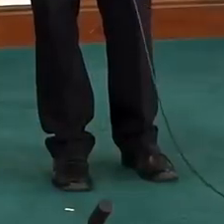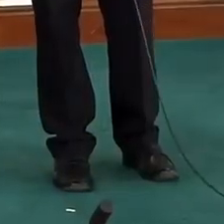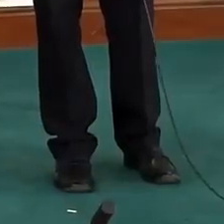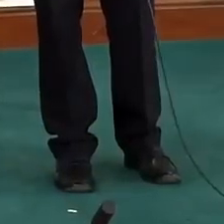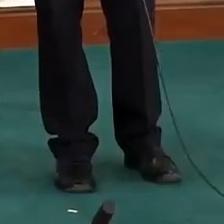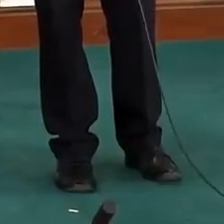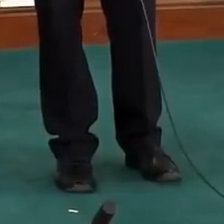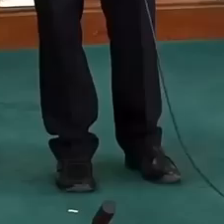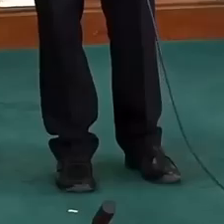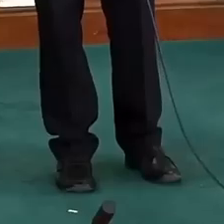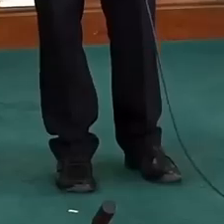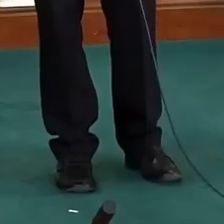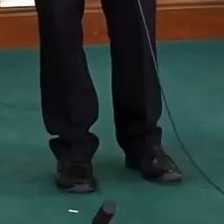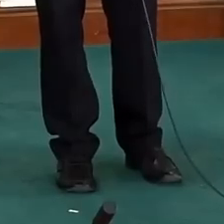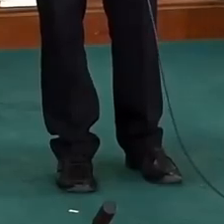Tomorrow.